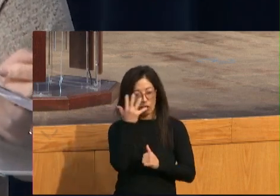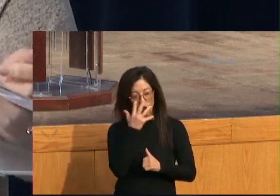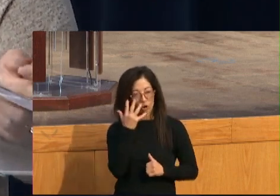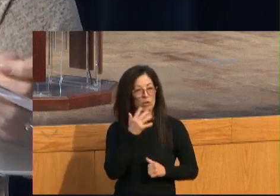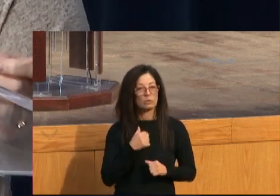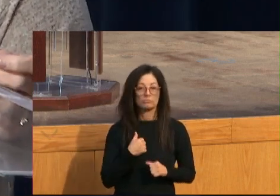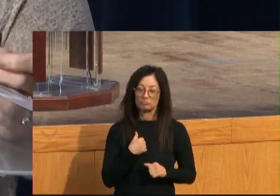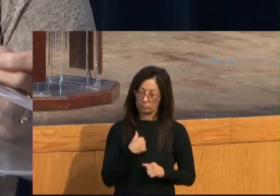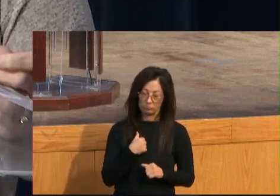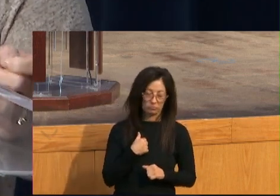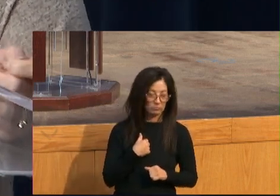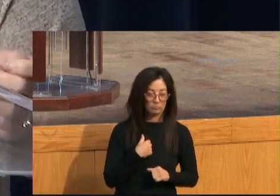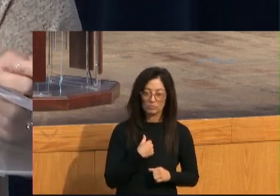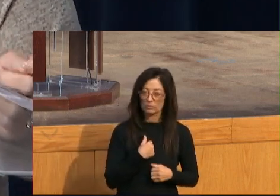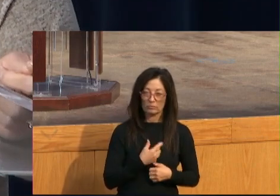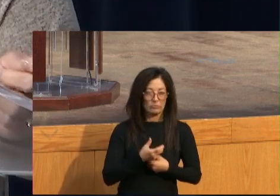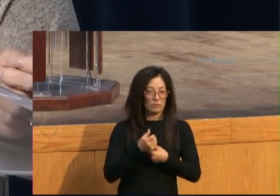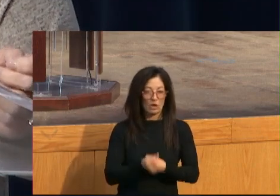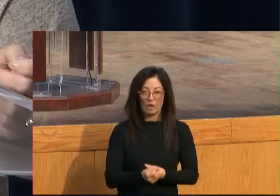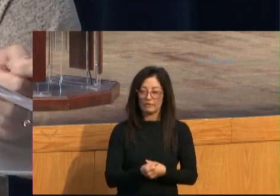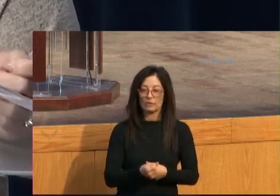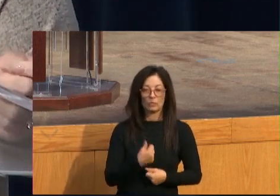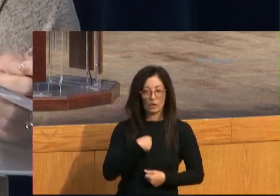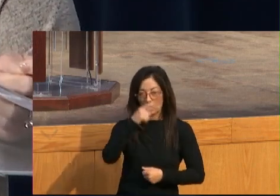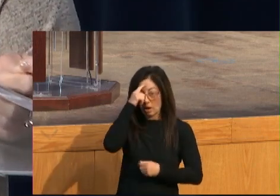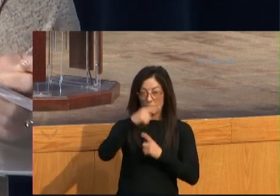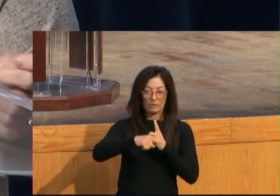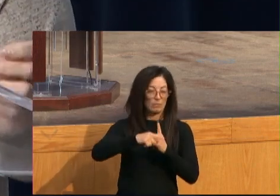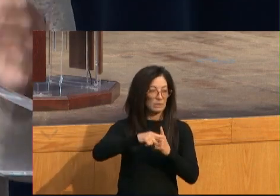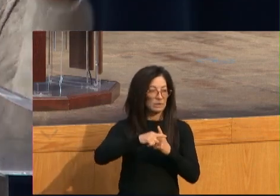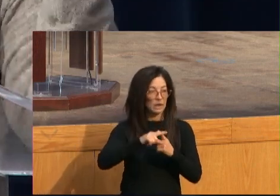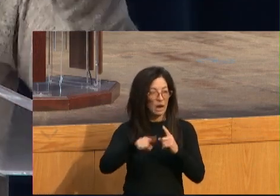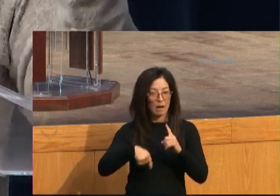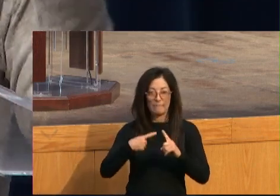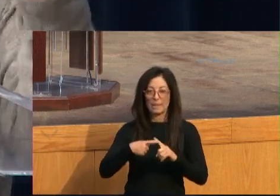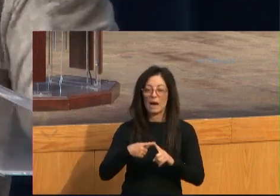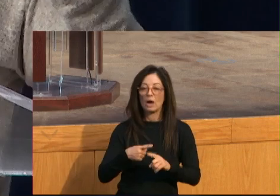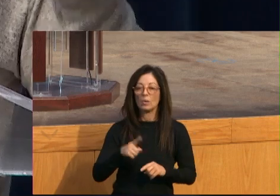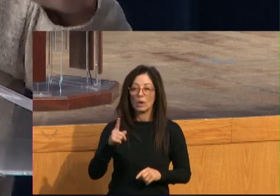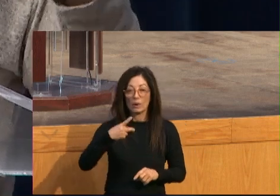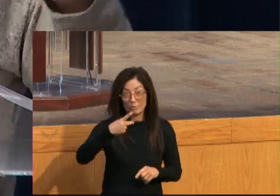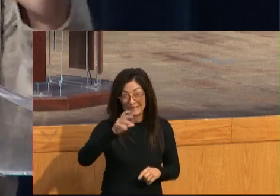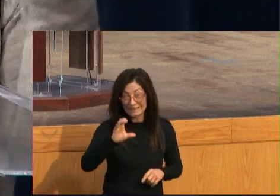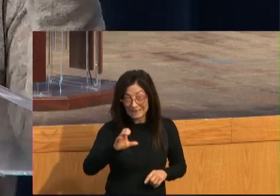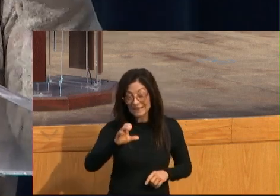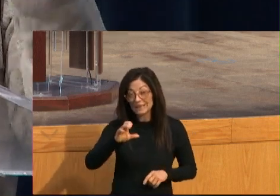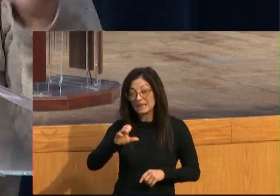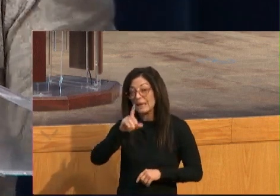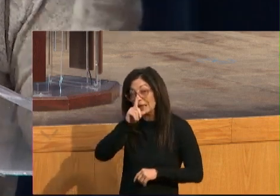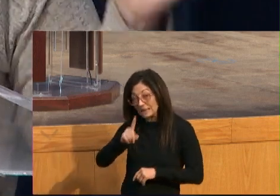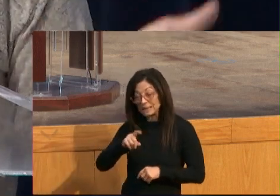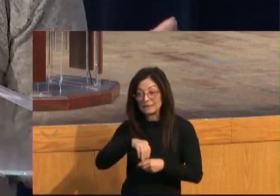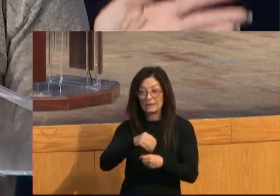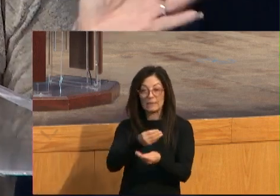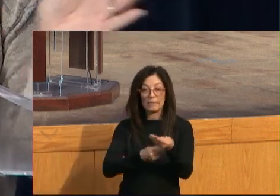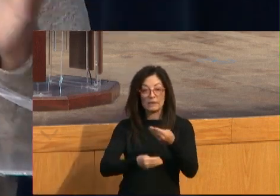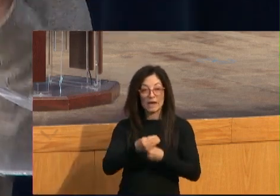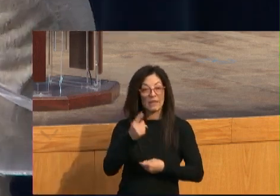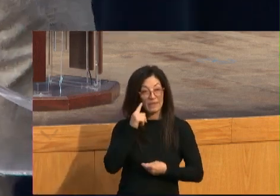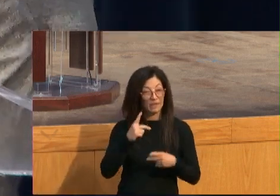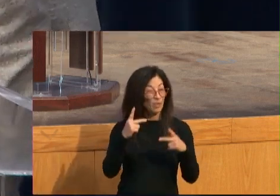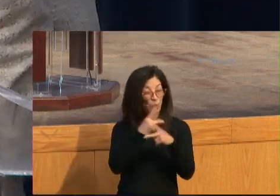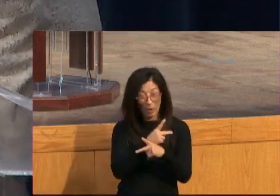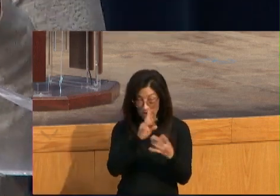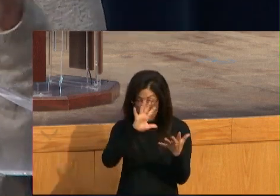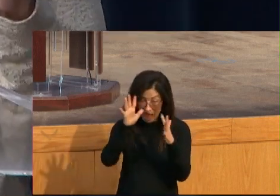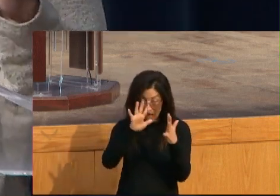to believe we are optimistic about where PC is. I think the worst is behind us.